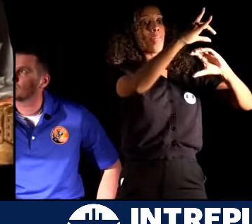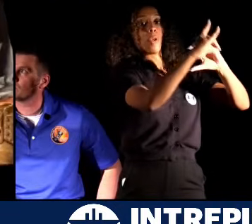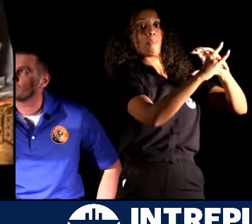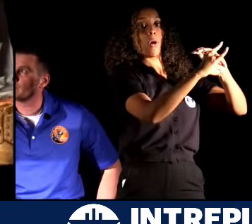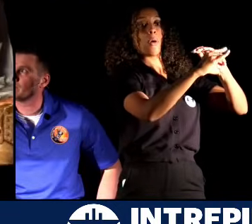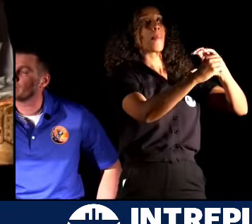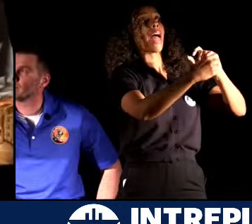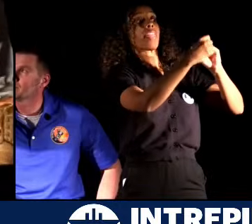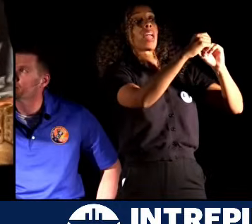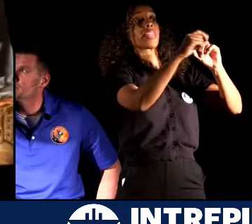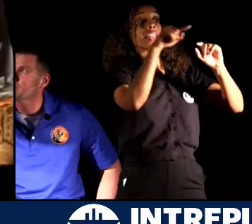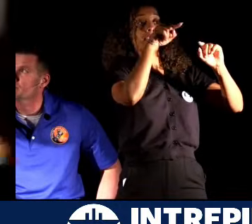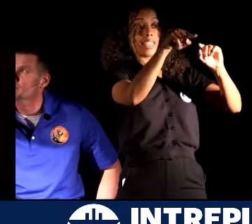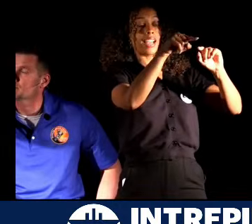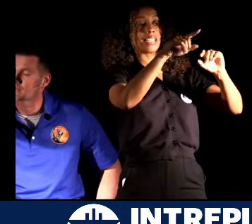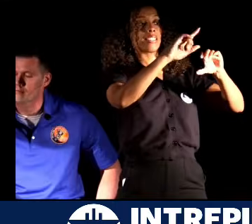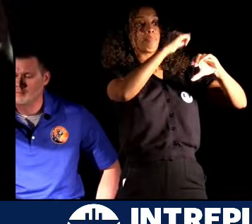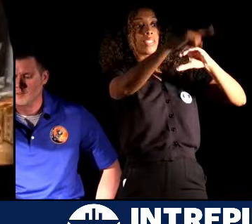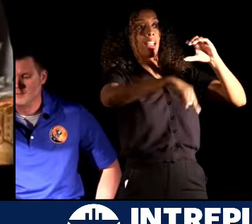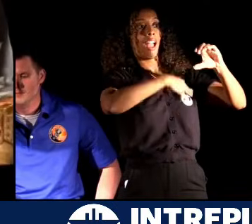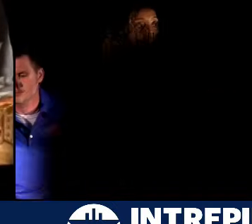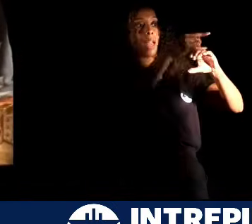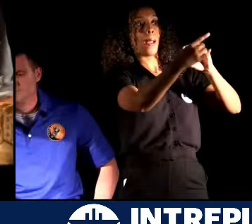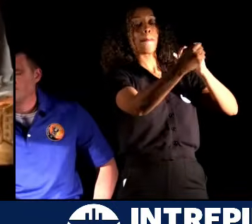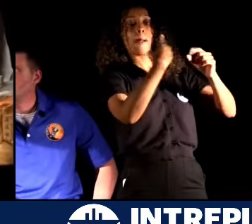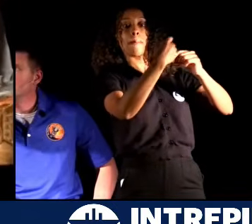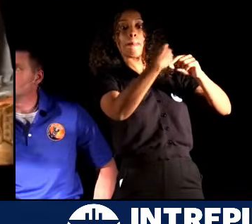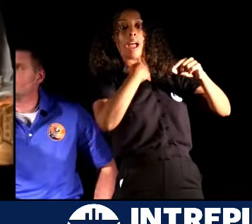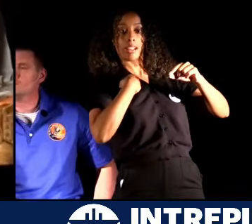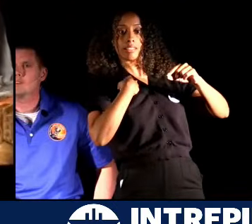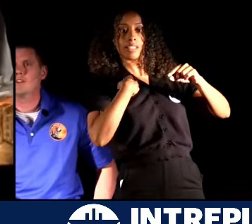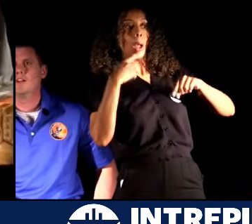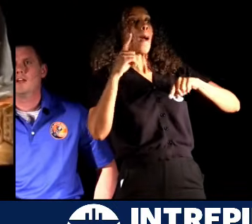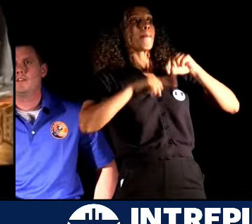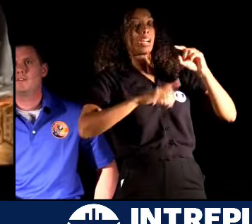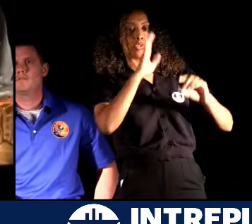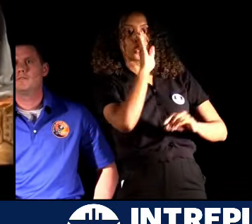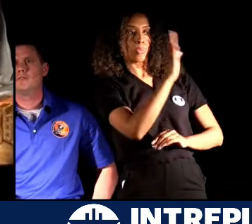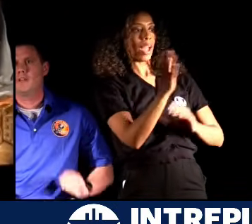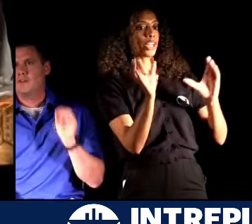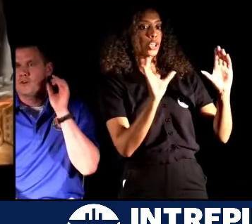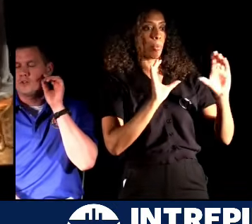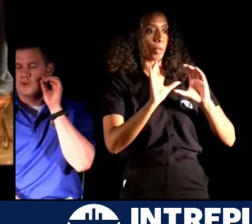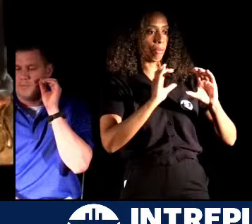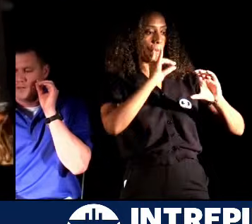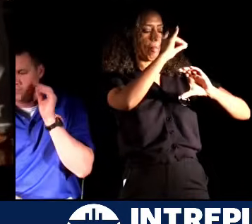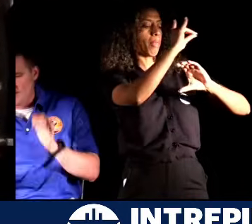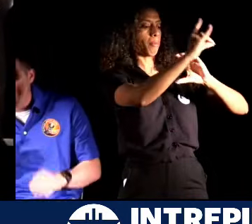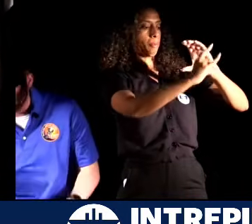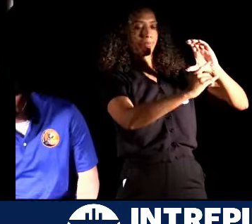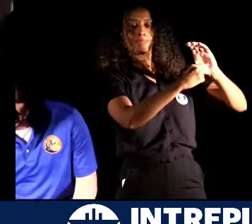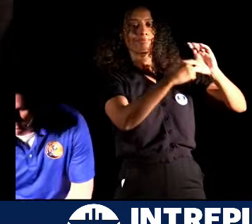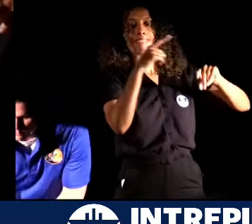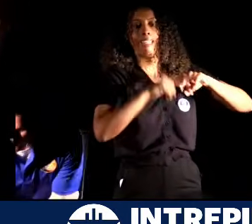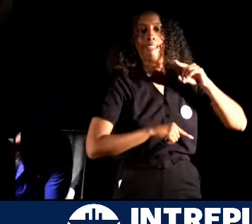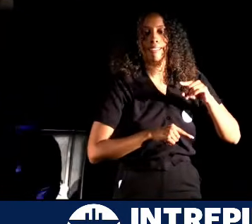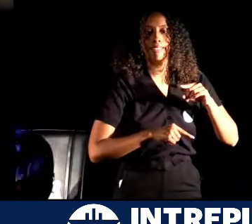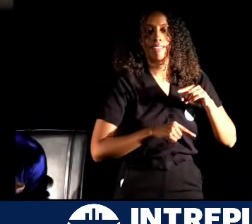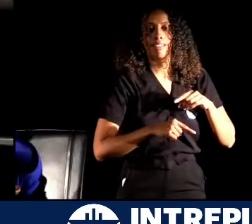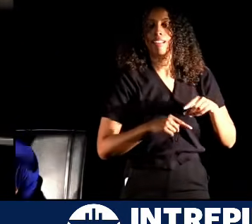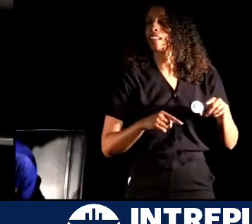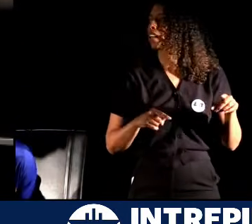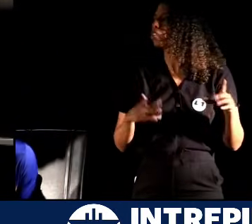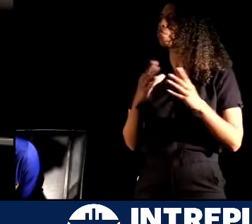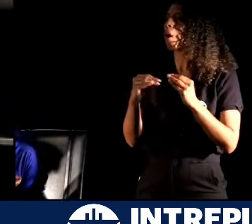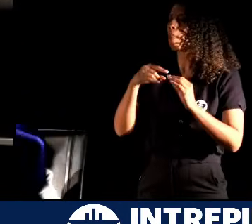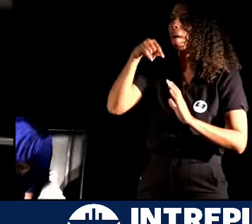design, wherever it is, when it is close to the sun, we don't talk to it. Why is that? And there's also a part to that, Nor, about as